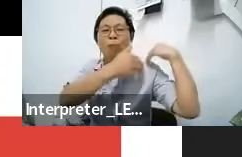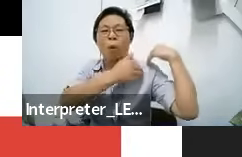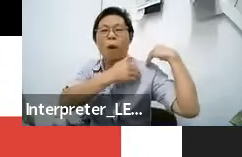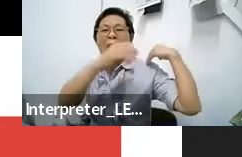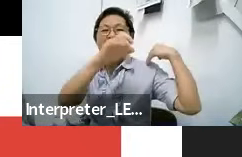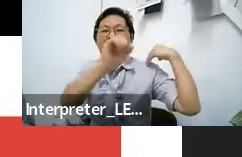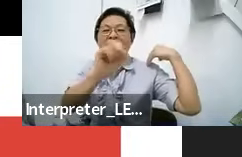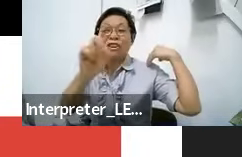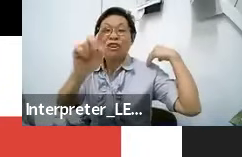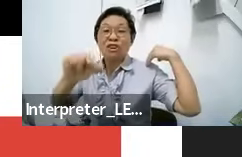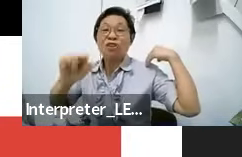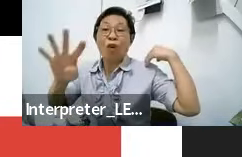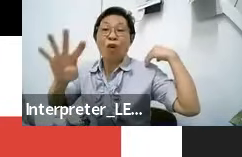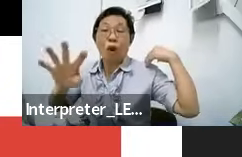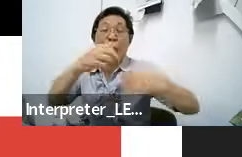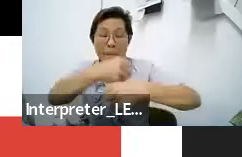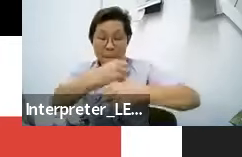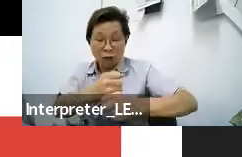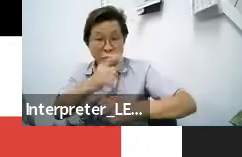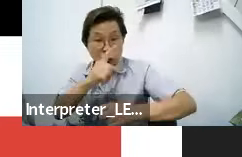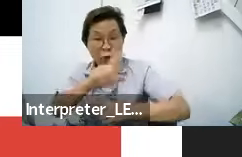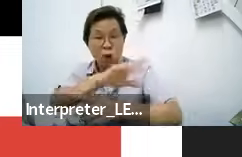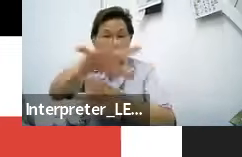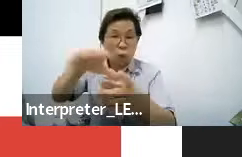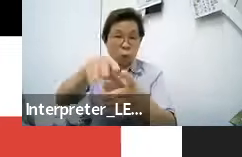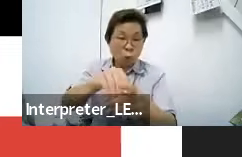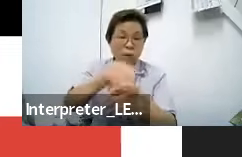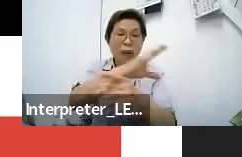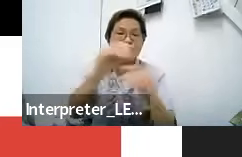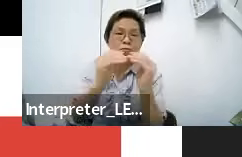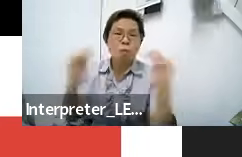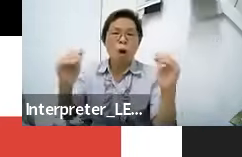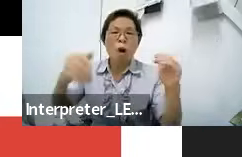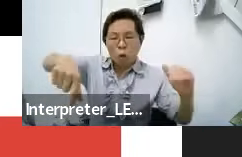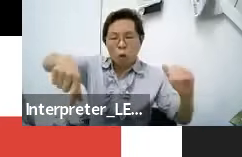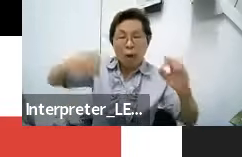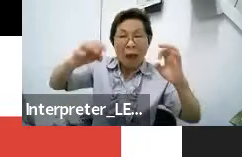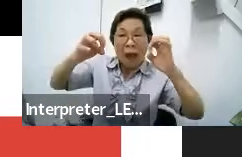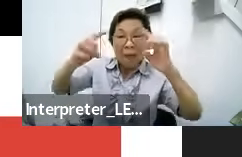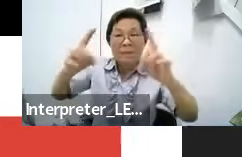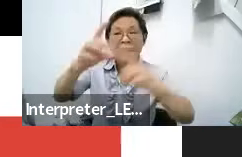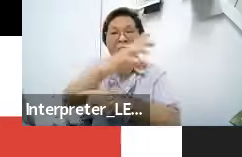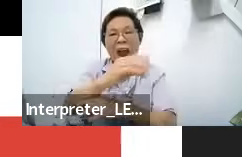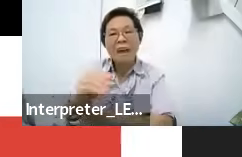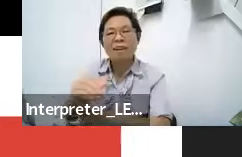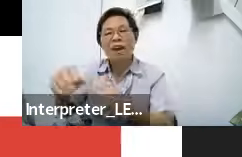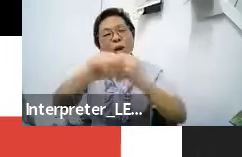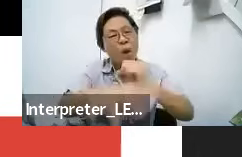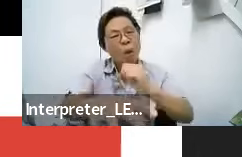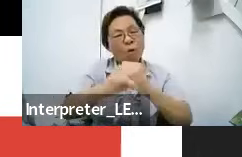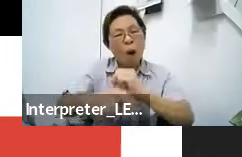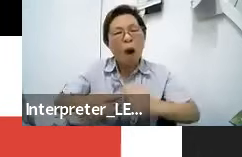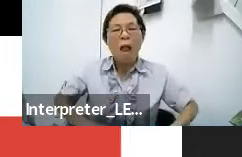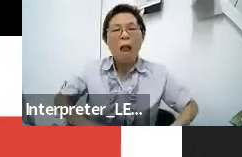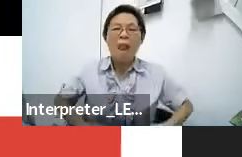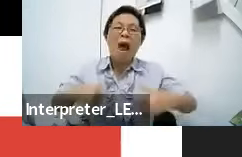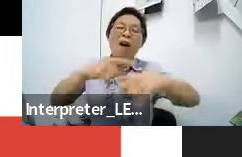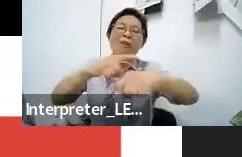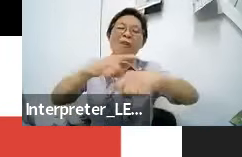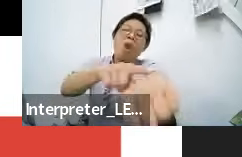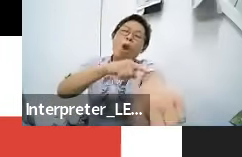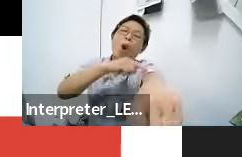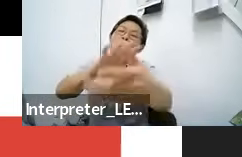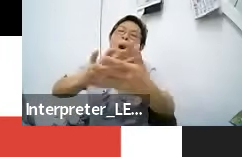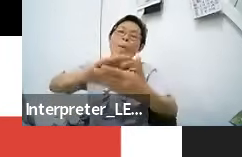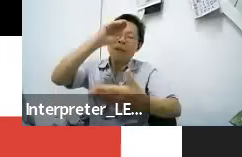4, ensuring inclusive and equitable quality education and promoting lifelong learning opportunities